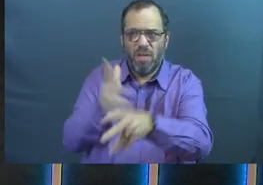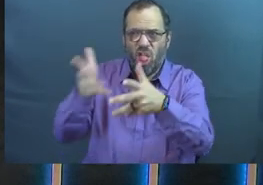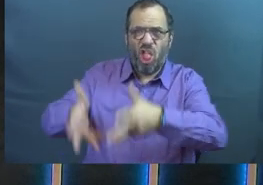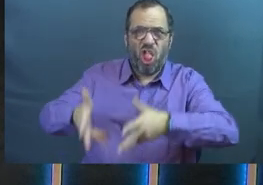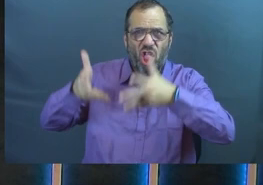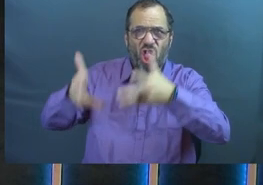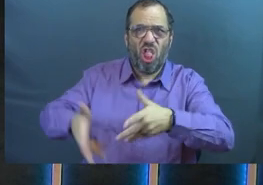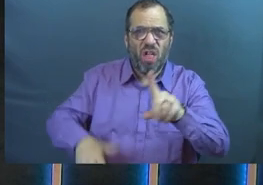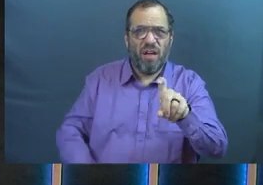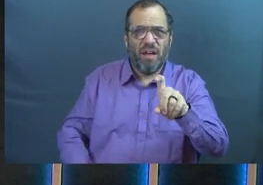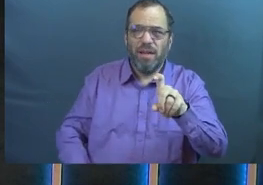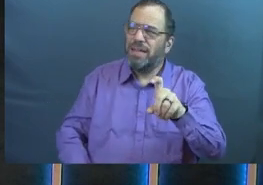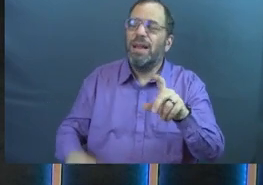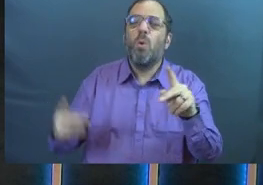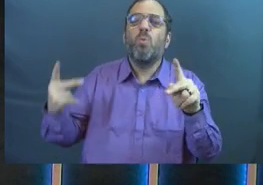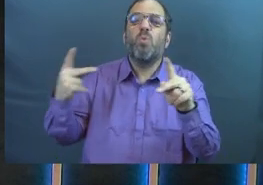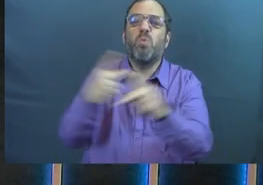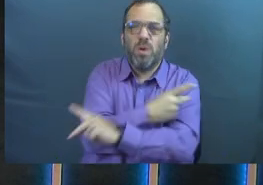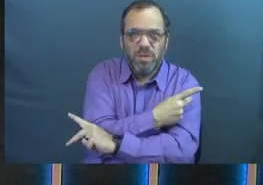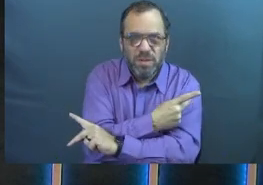them? Worse.